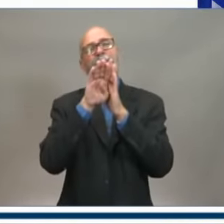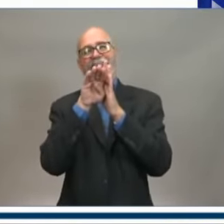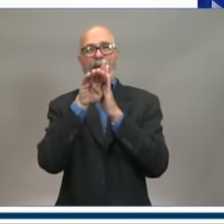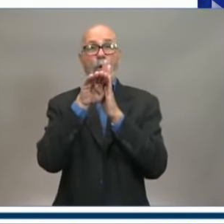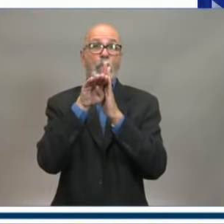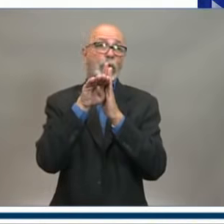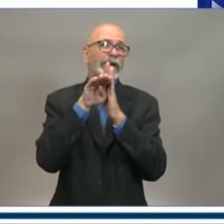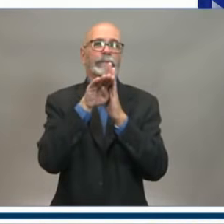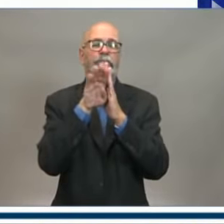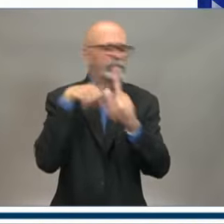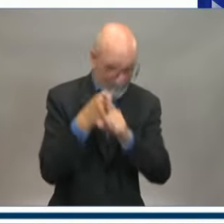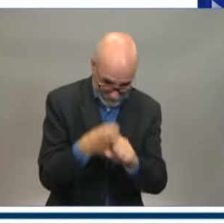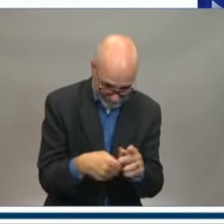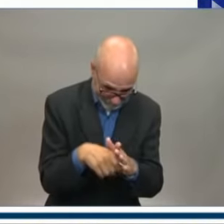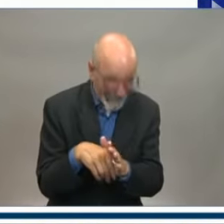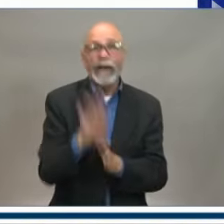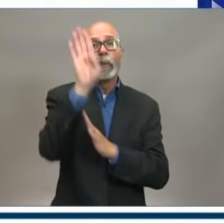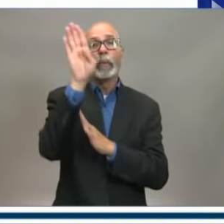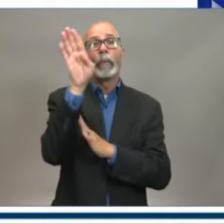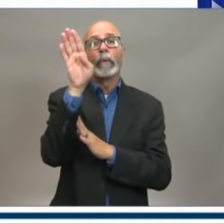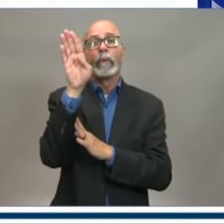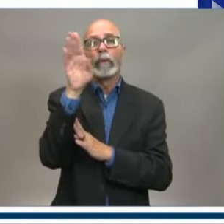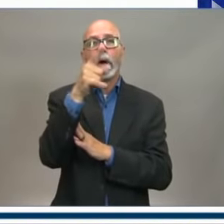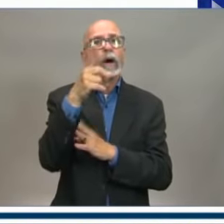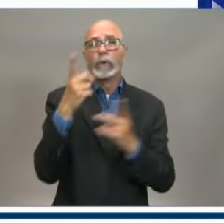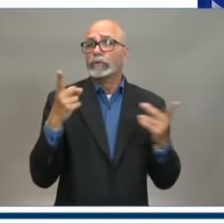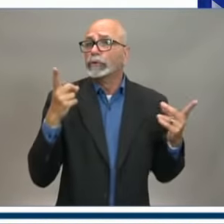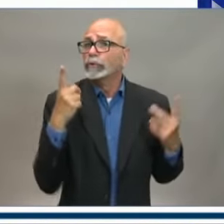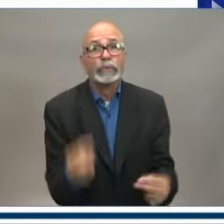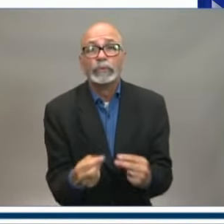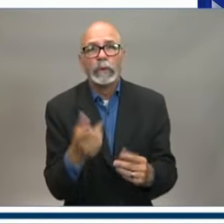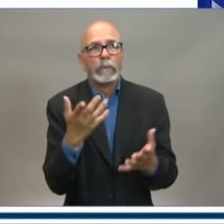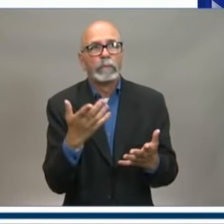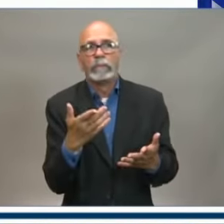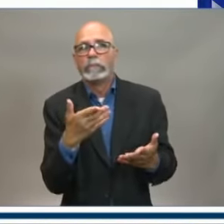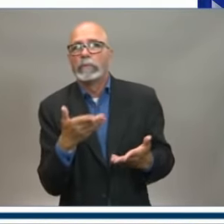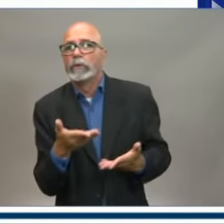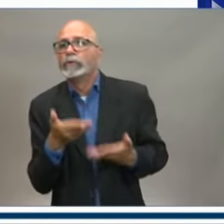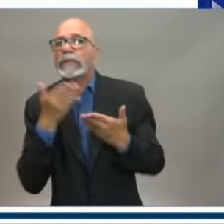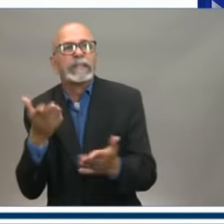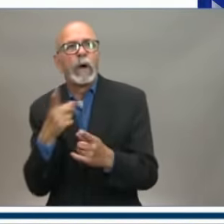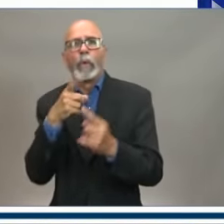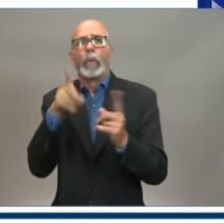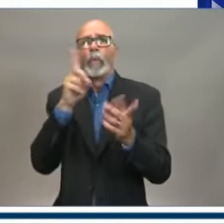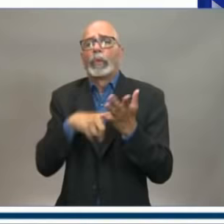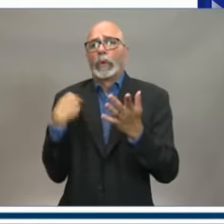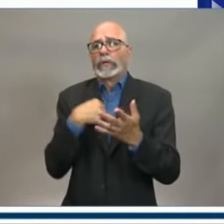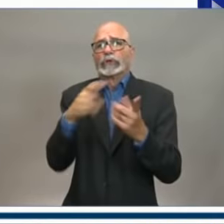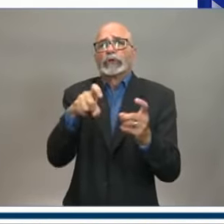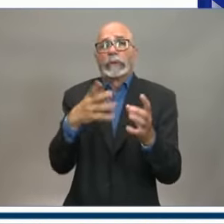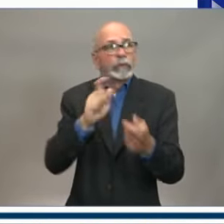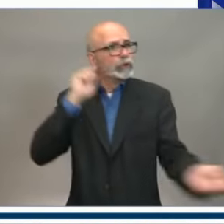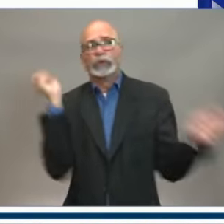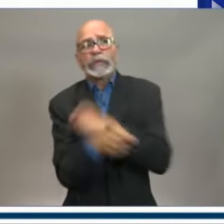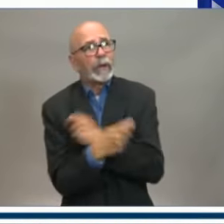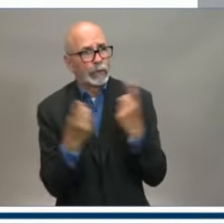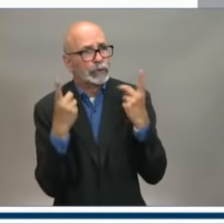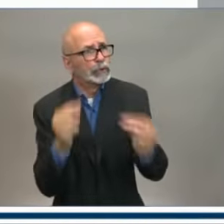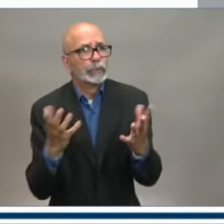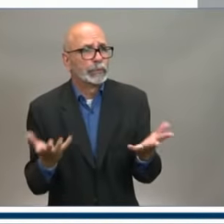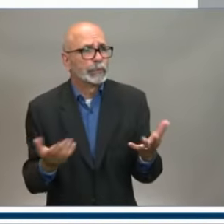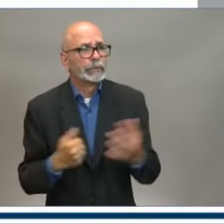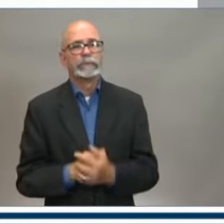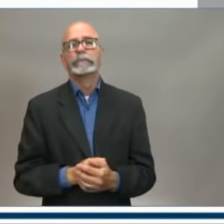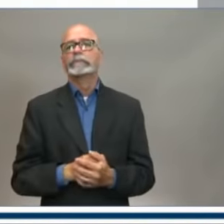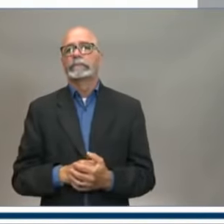municipal elections? And what type of increases in cases or change would lead you to make that decision? So, like my answer I just gave